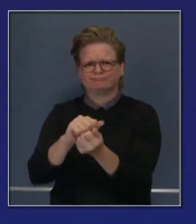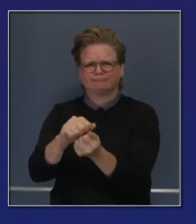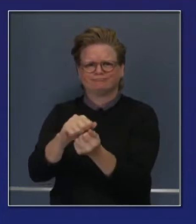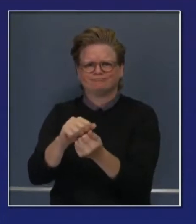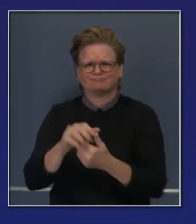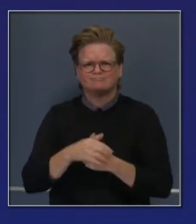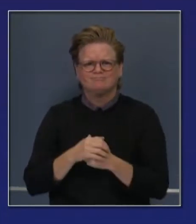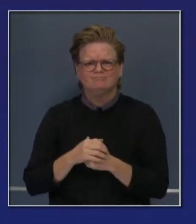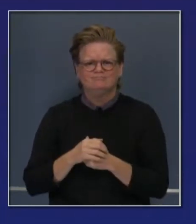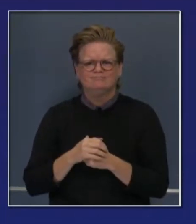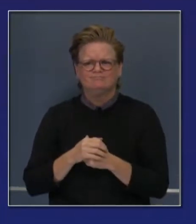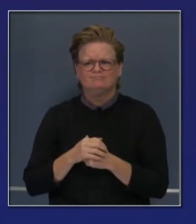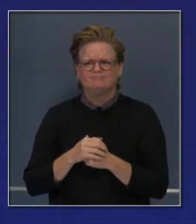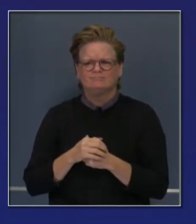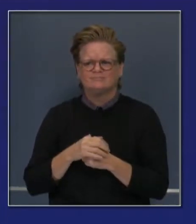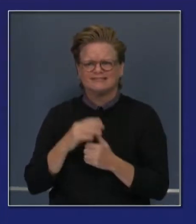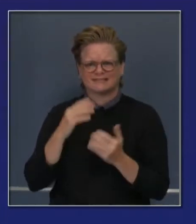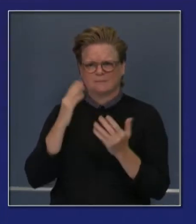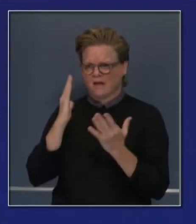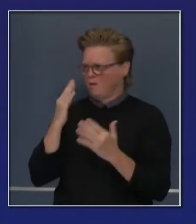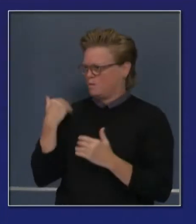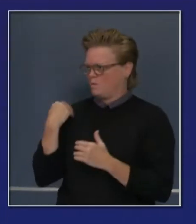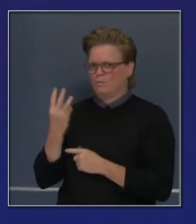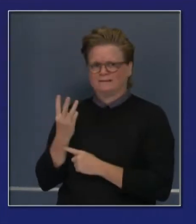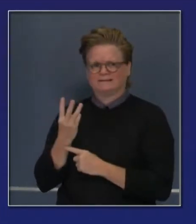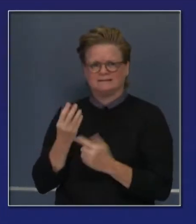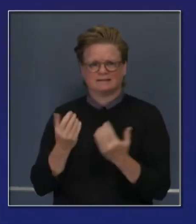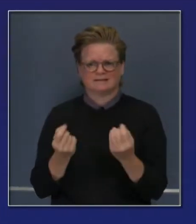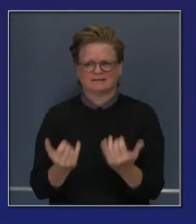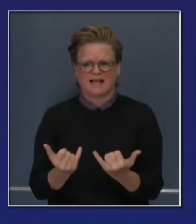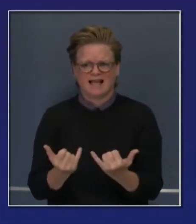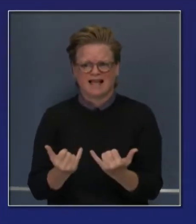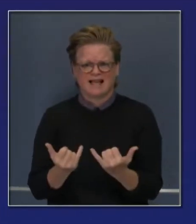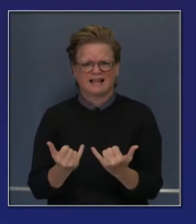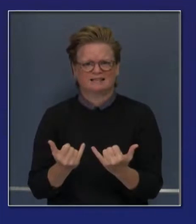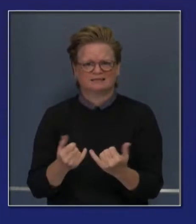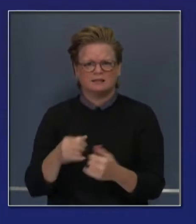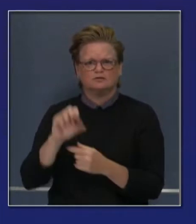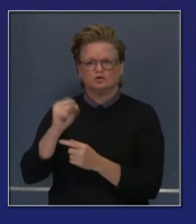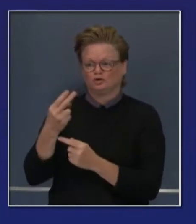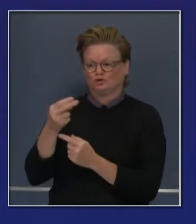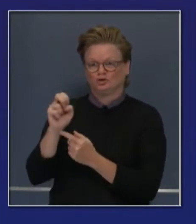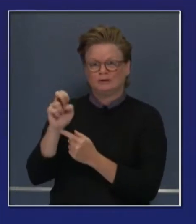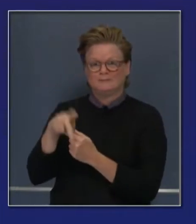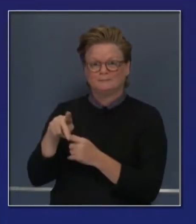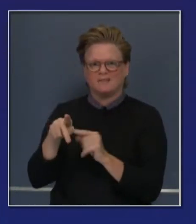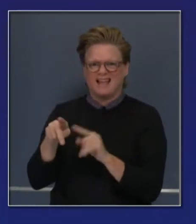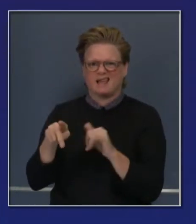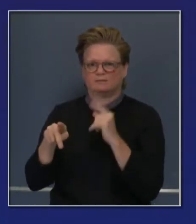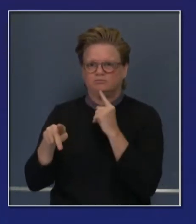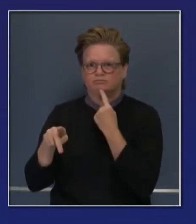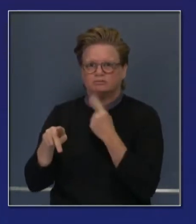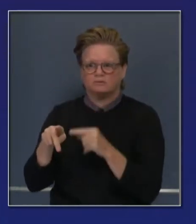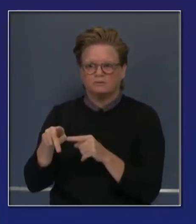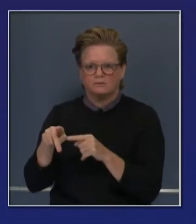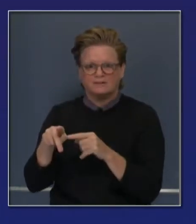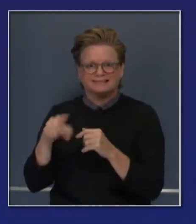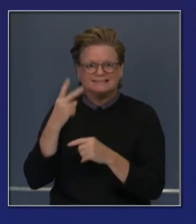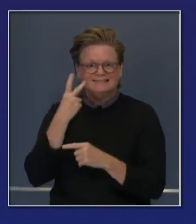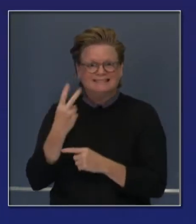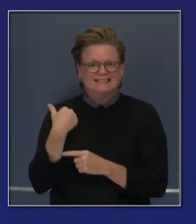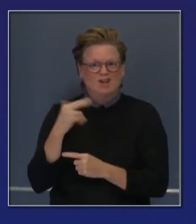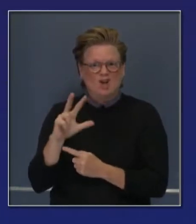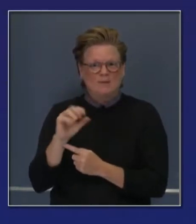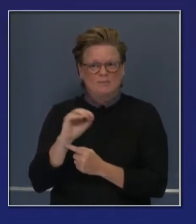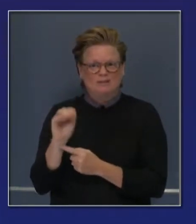from Wednesday. The sheep fire, I had highlighted that last week. Monday and Wednesday, it was 0%,